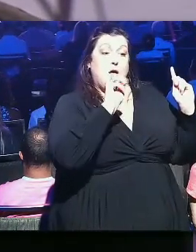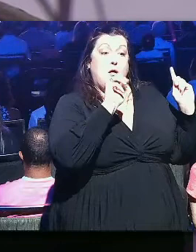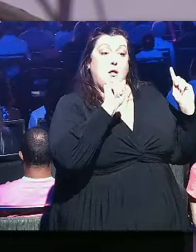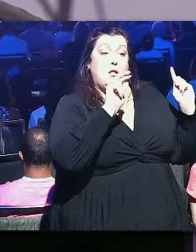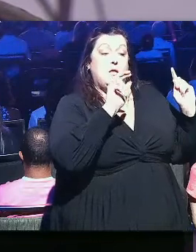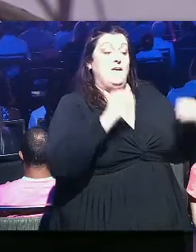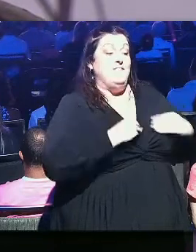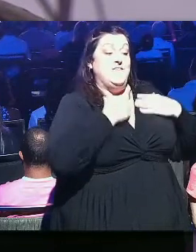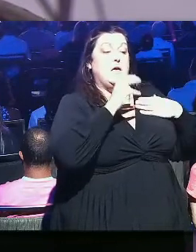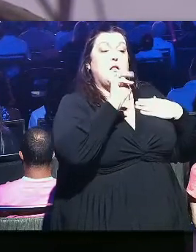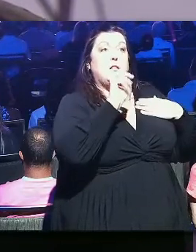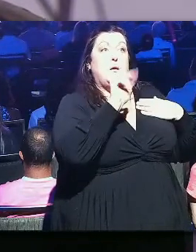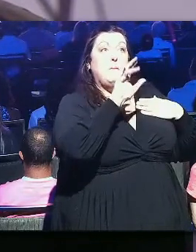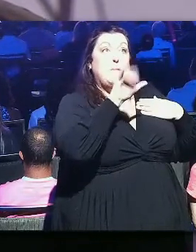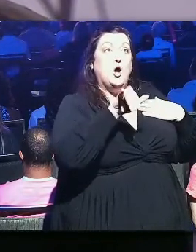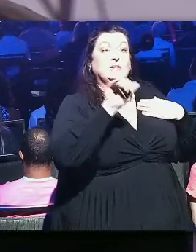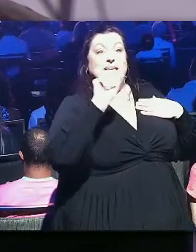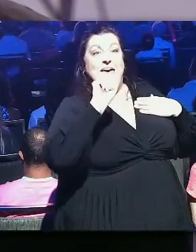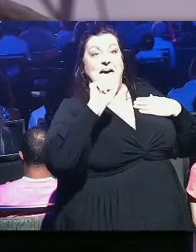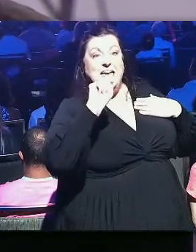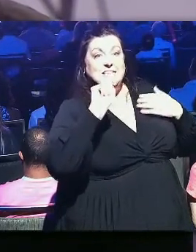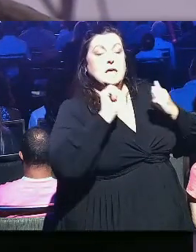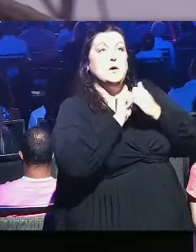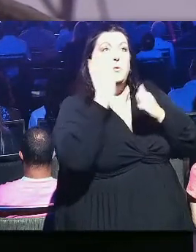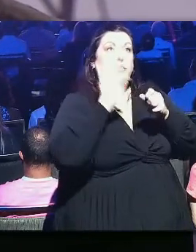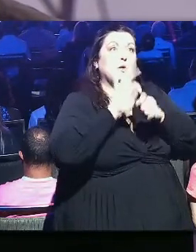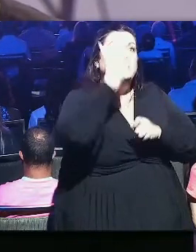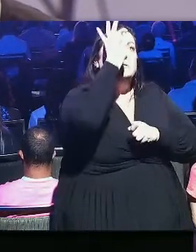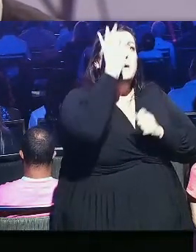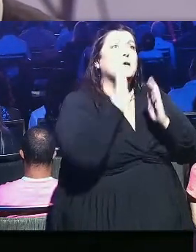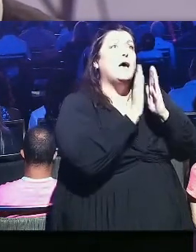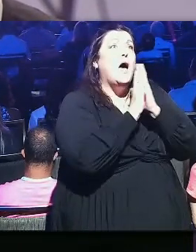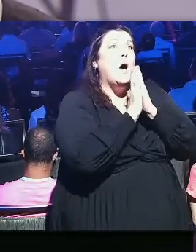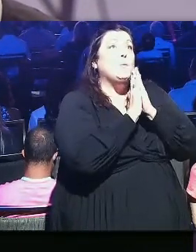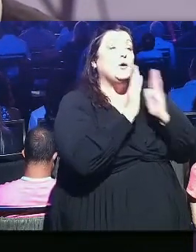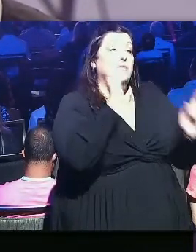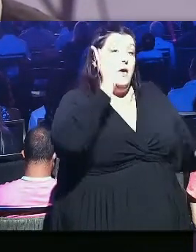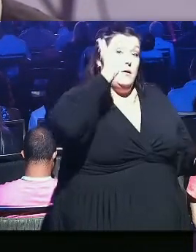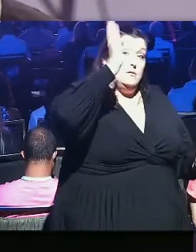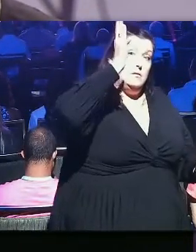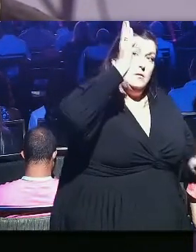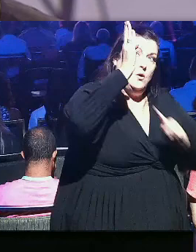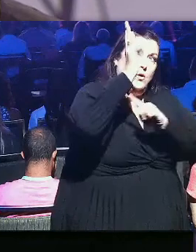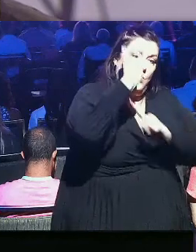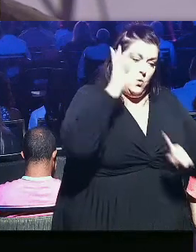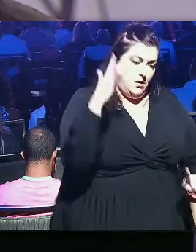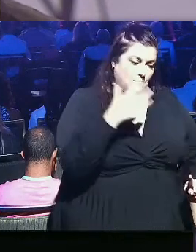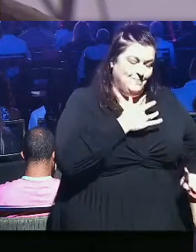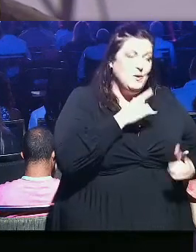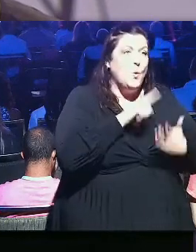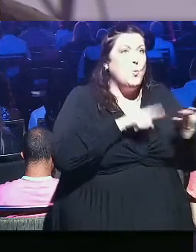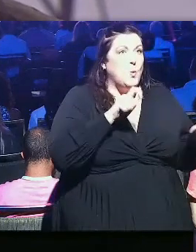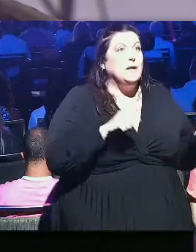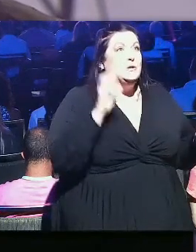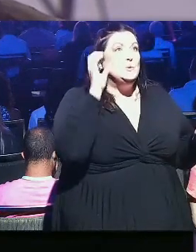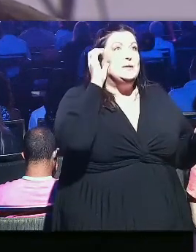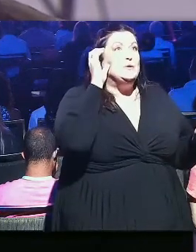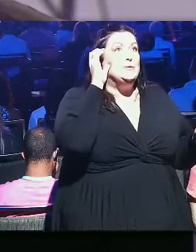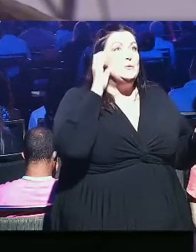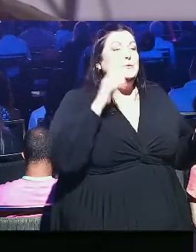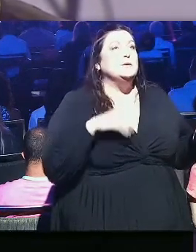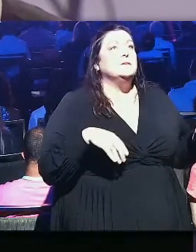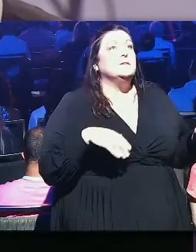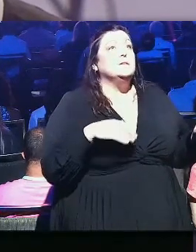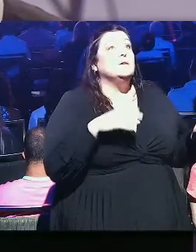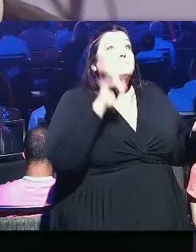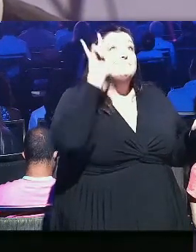your spirit. God, I pray that they will say exactly what we need to hear. We love you. Thank you for our worship team.